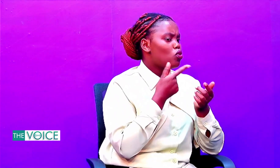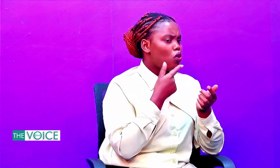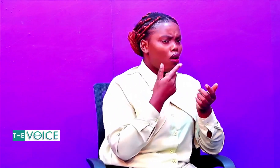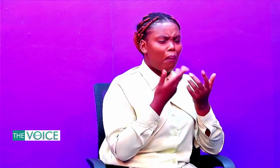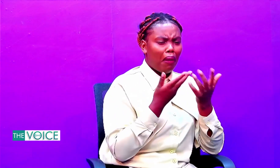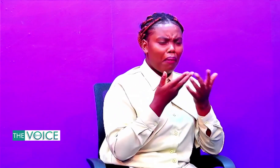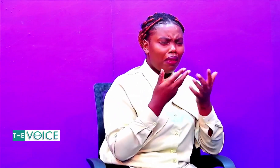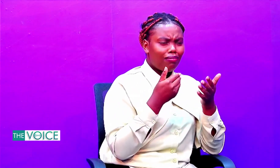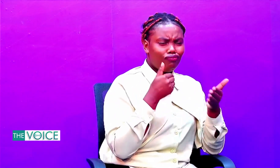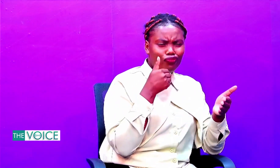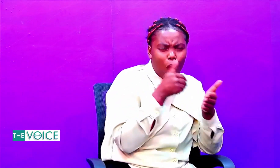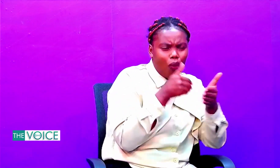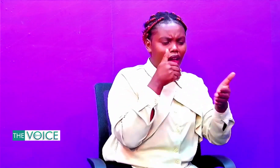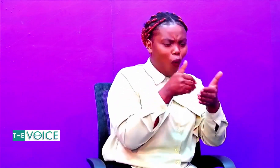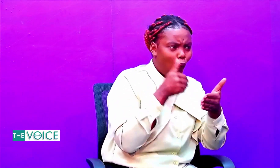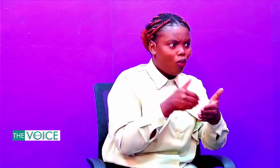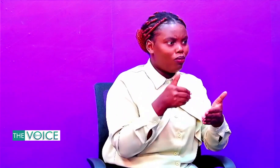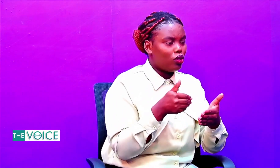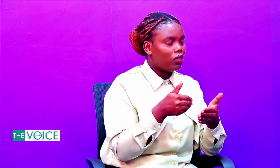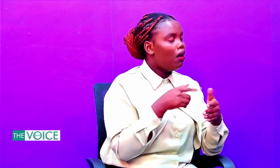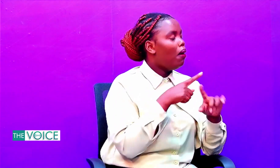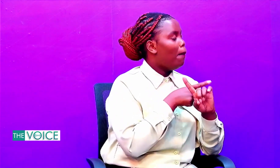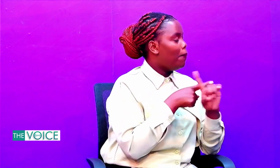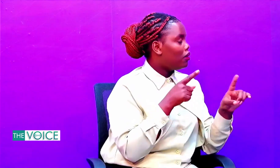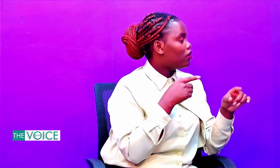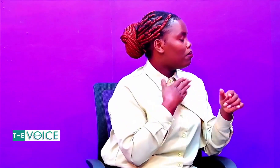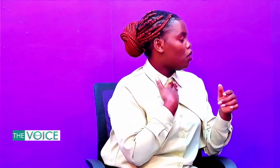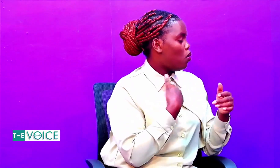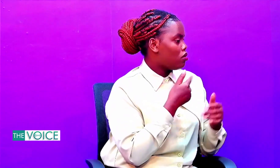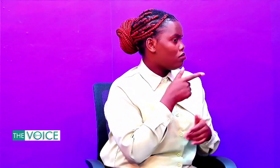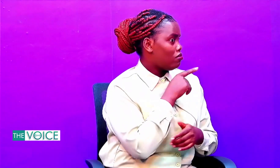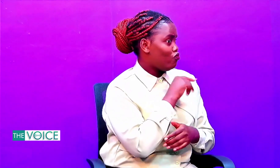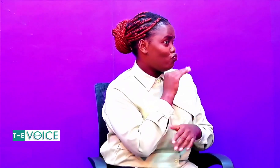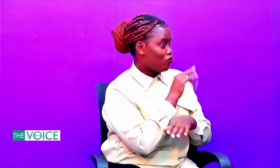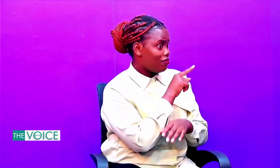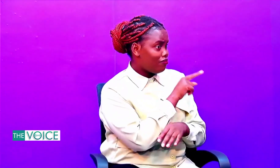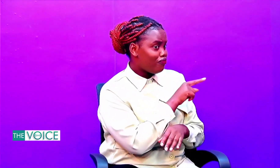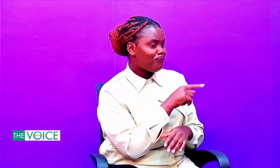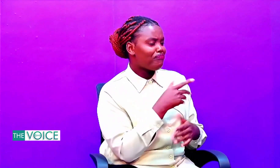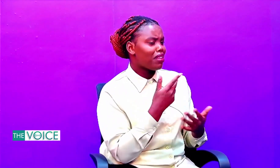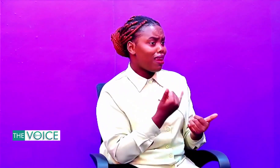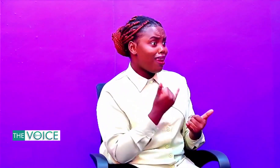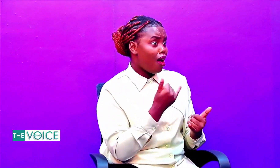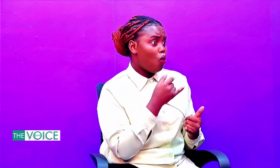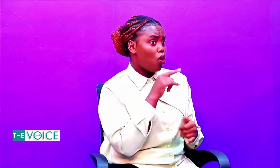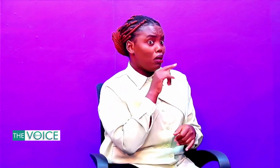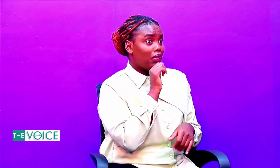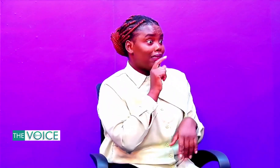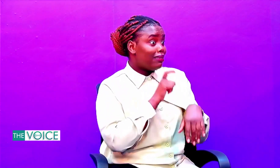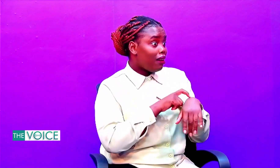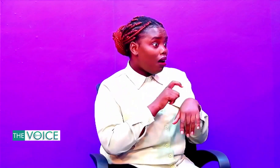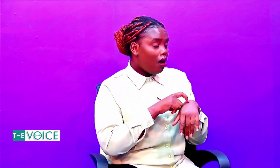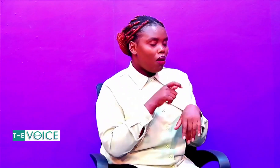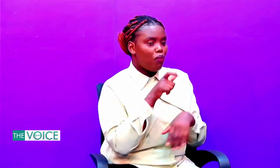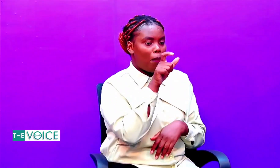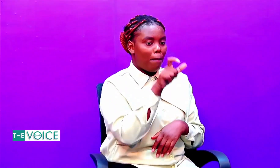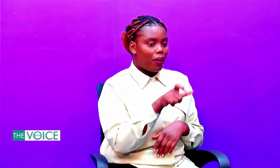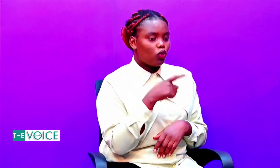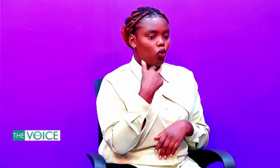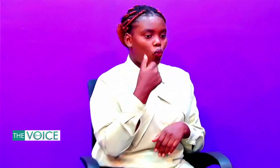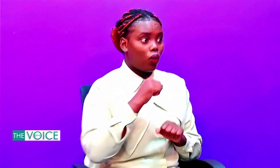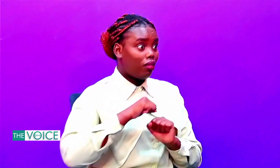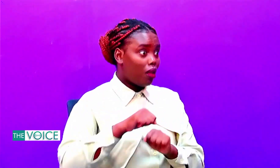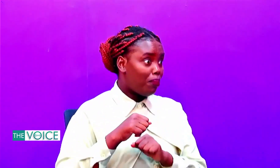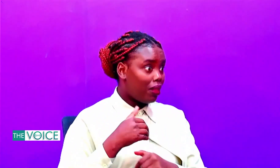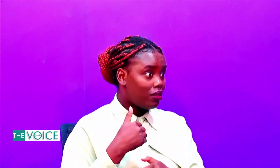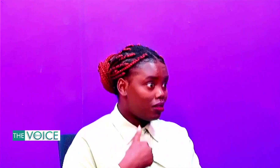to thank you for that. Maybe we are almost coming to the end, but I wanted you to just maybe